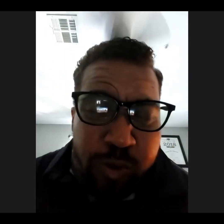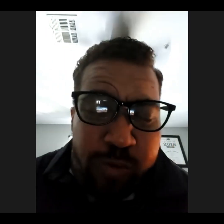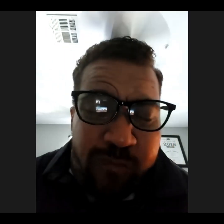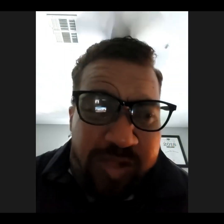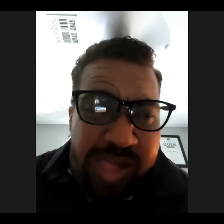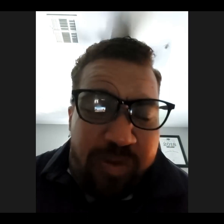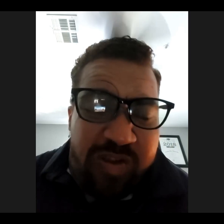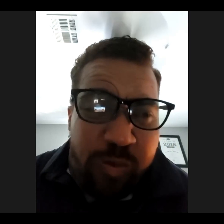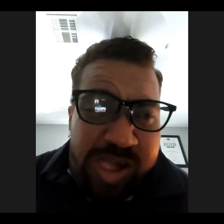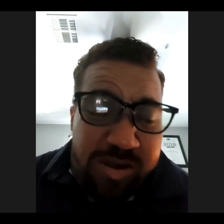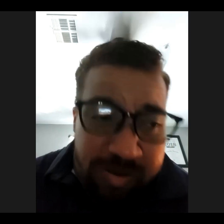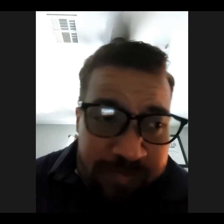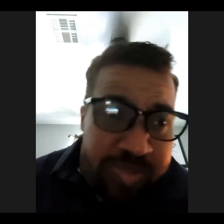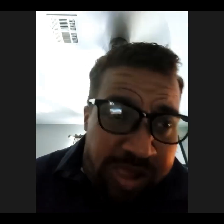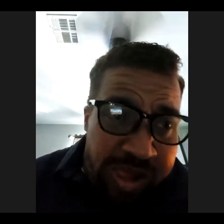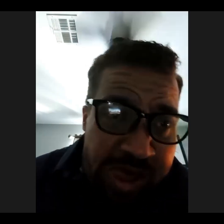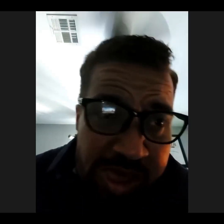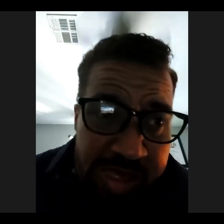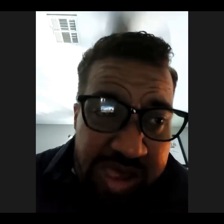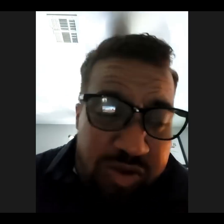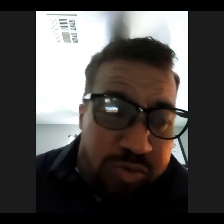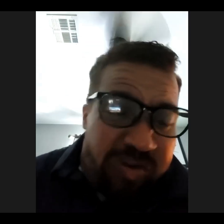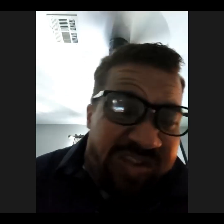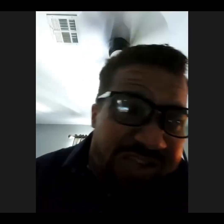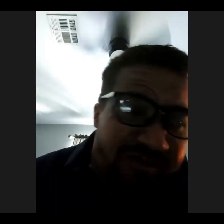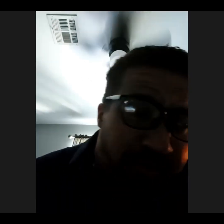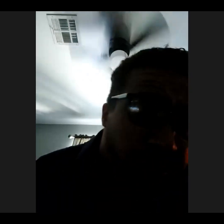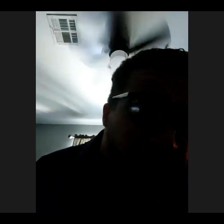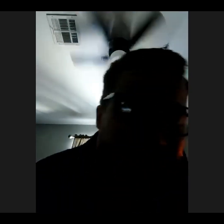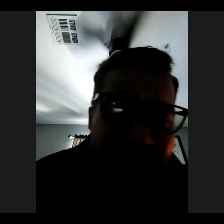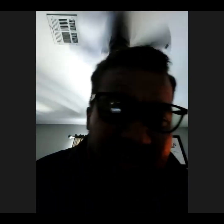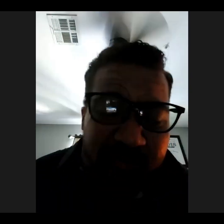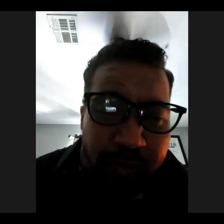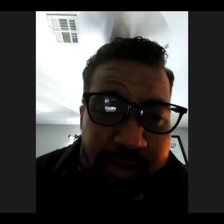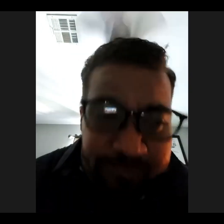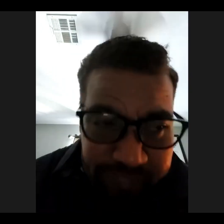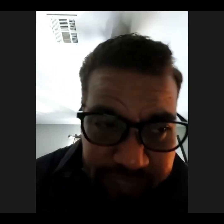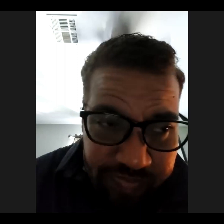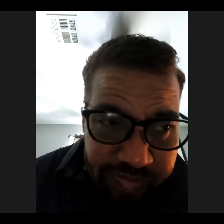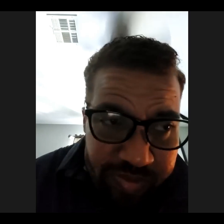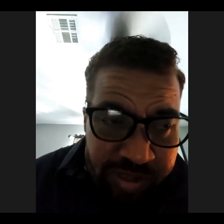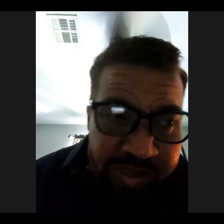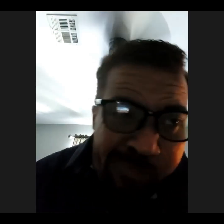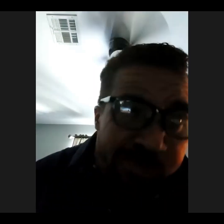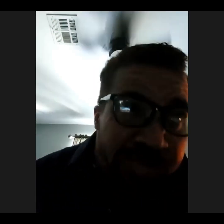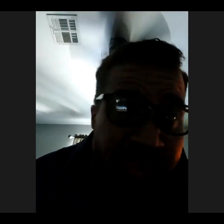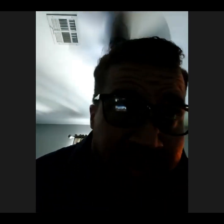would work 40 hours a week, and you would receive compensation for it.